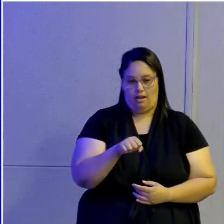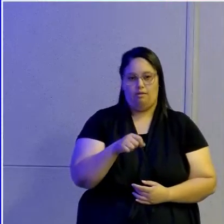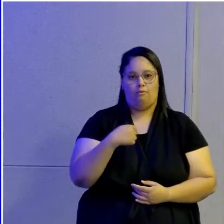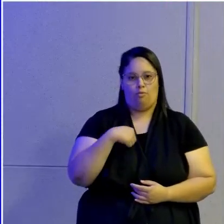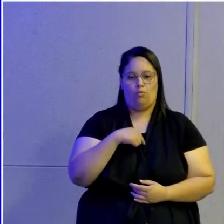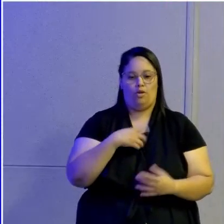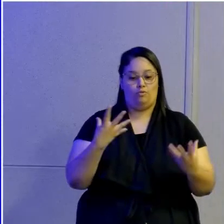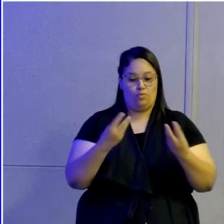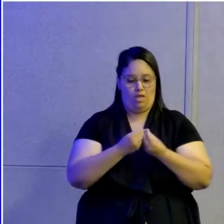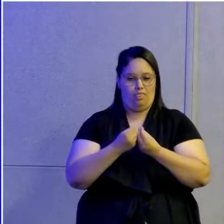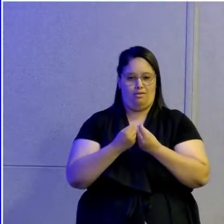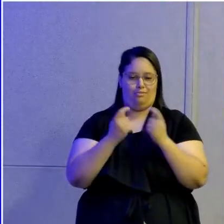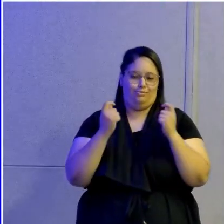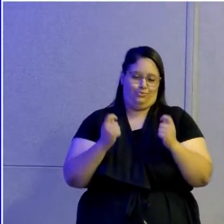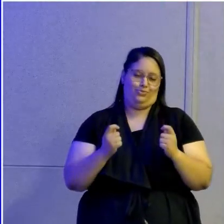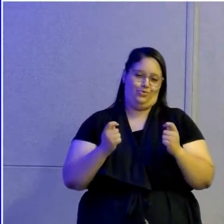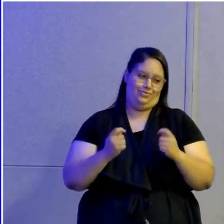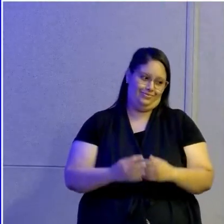together.